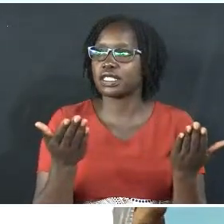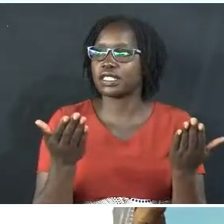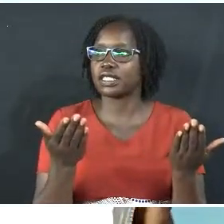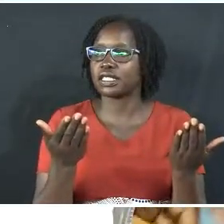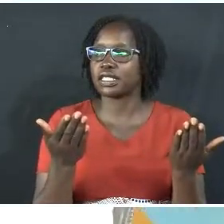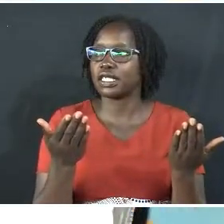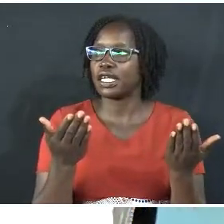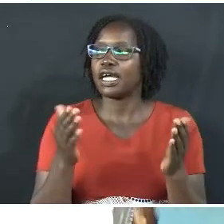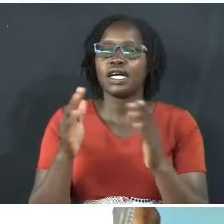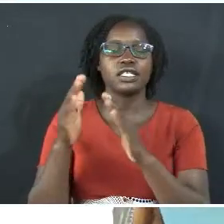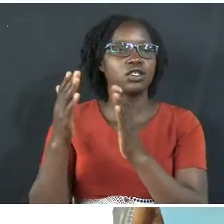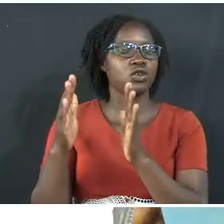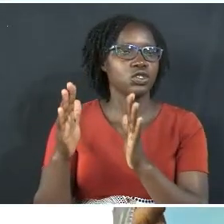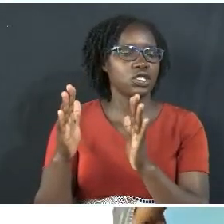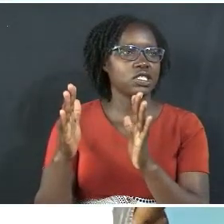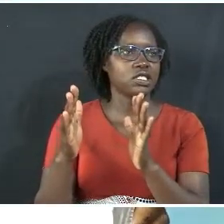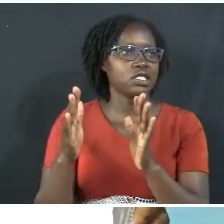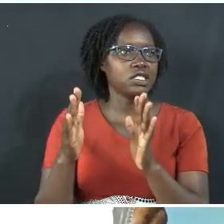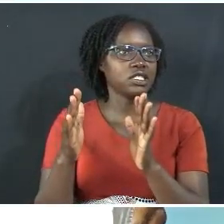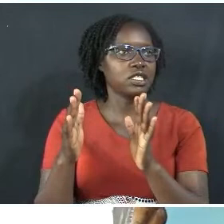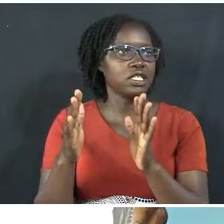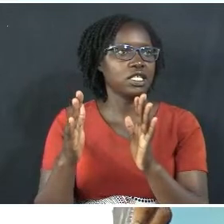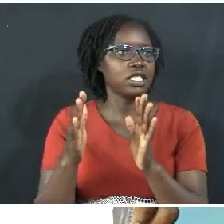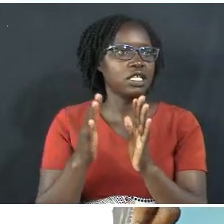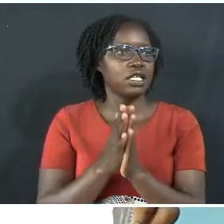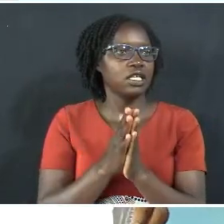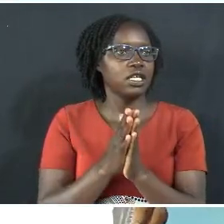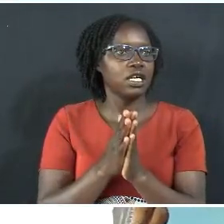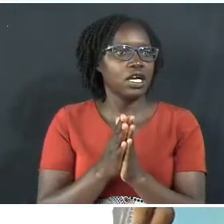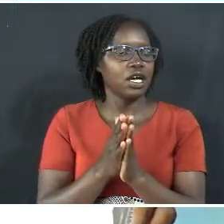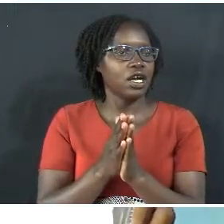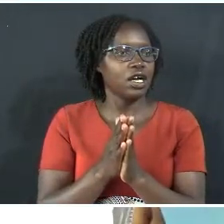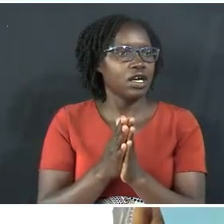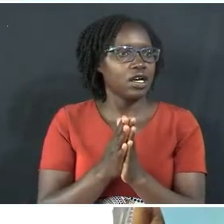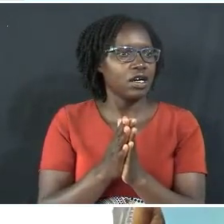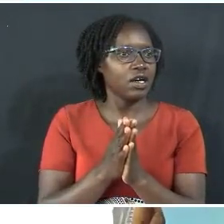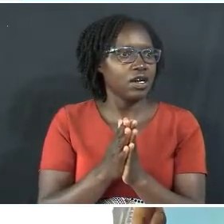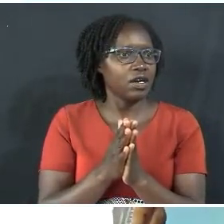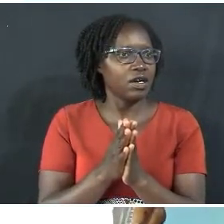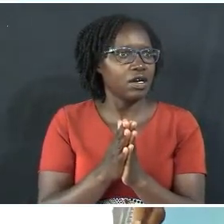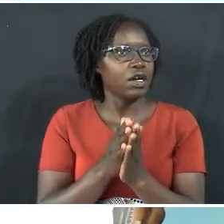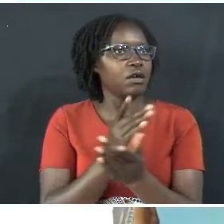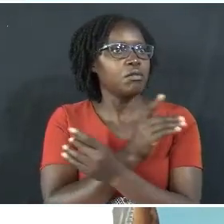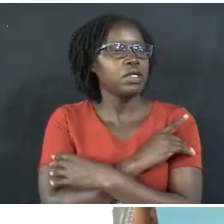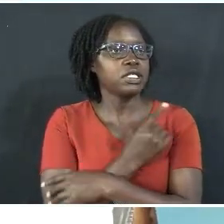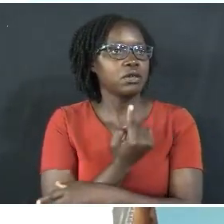and I want to congratulate my dear ones who